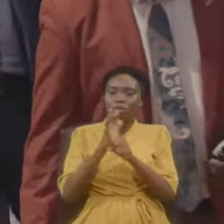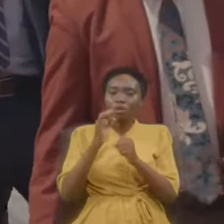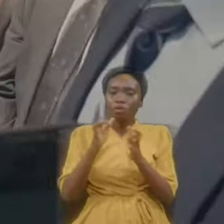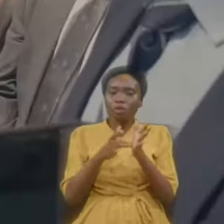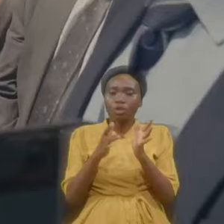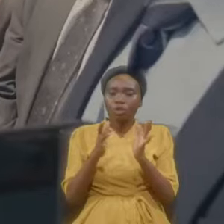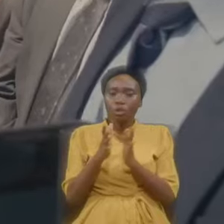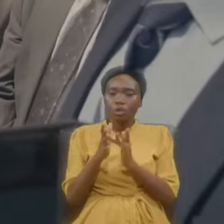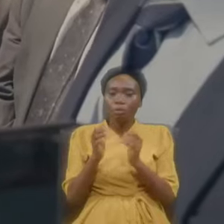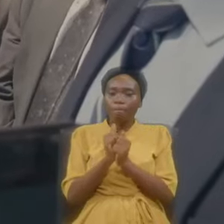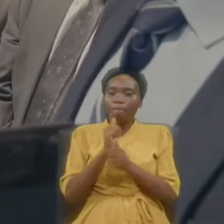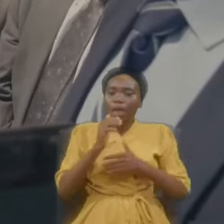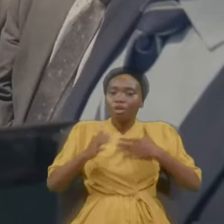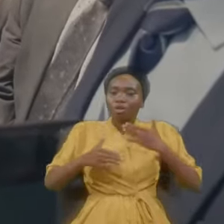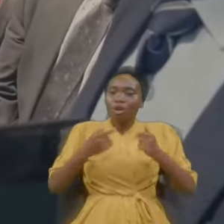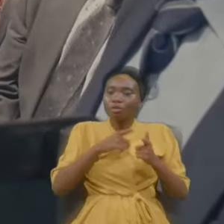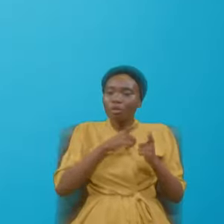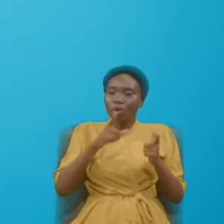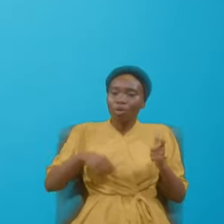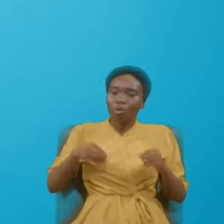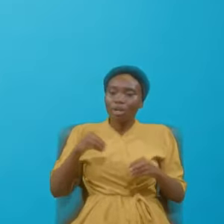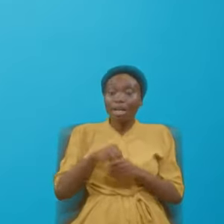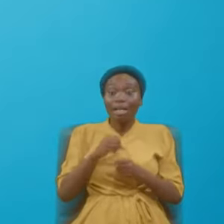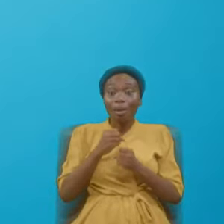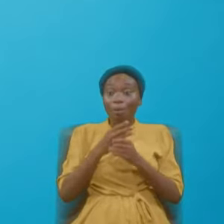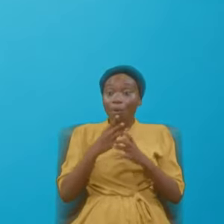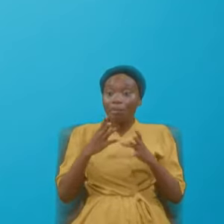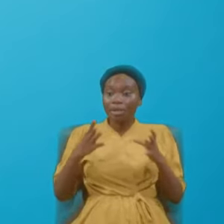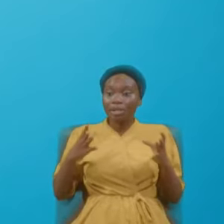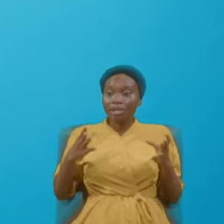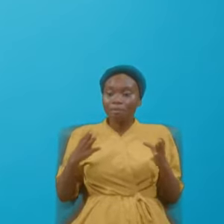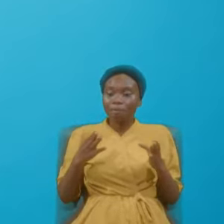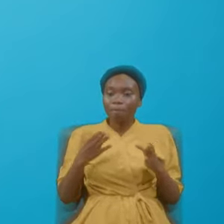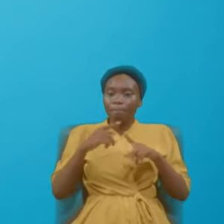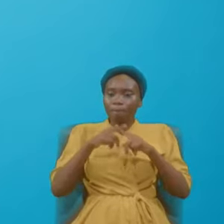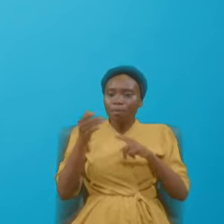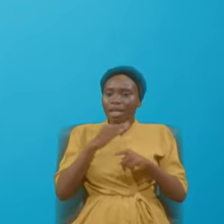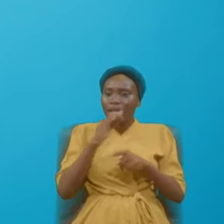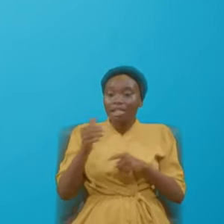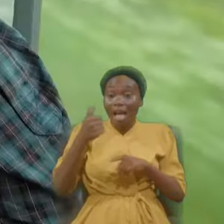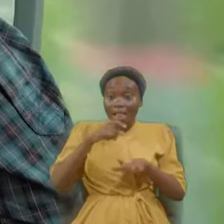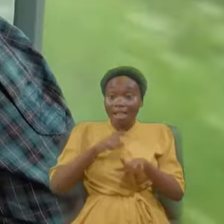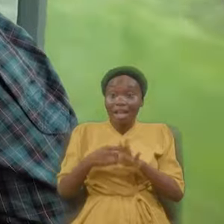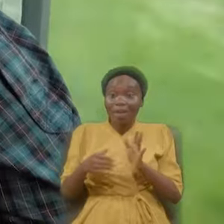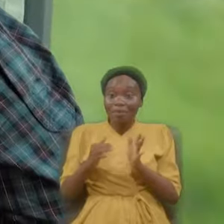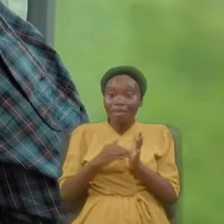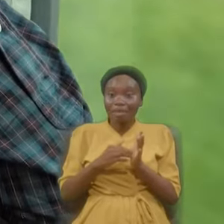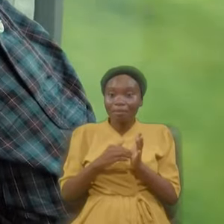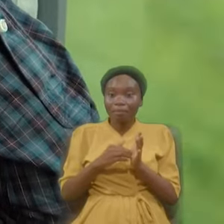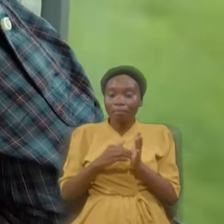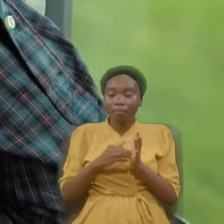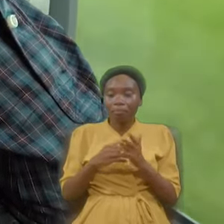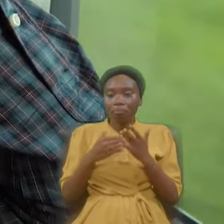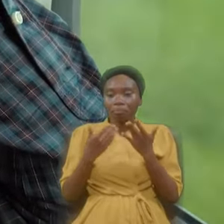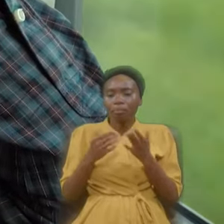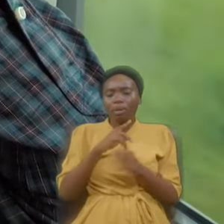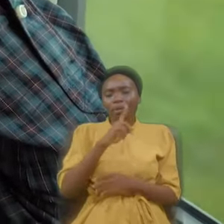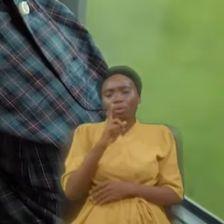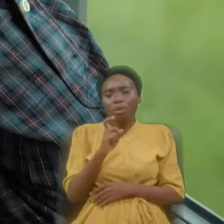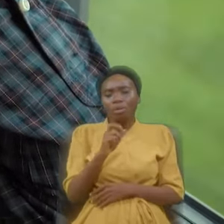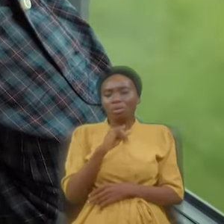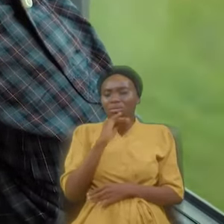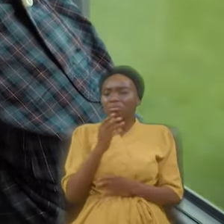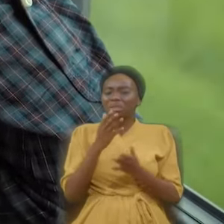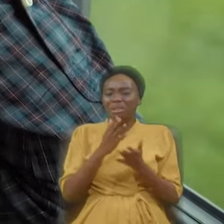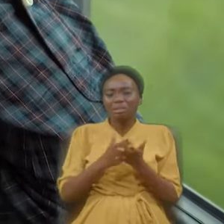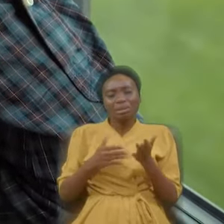Jesus with the joy of the Lord in abundance. But there is another kind of yearning, a thirst in the soul for